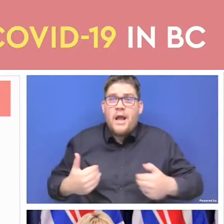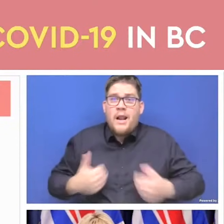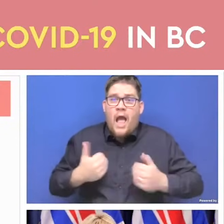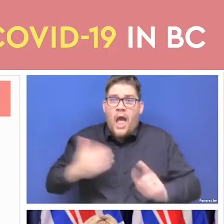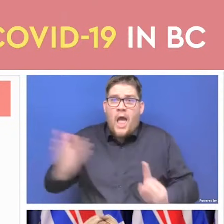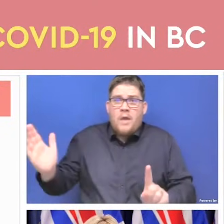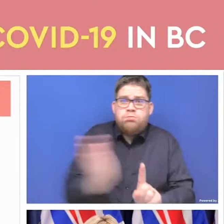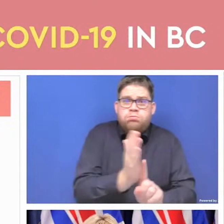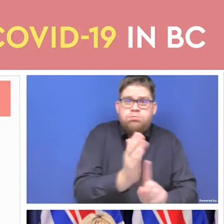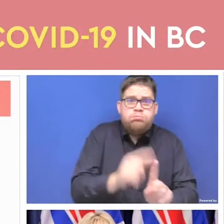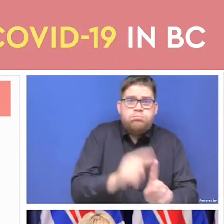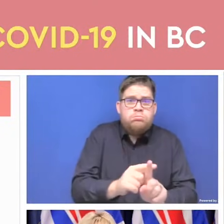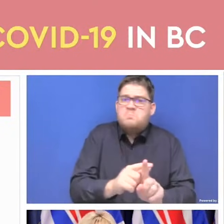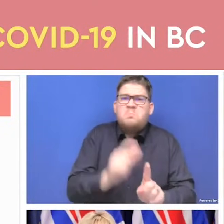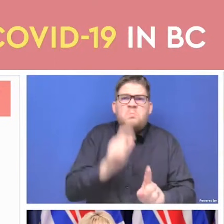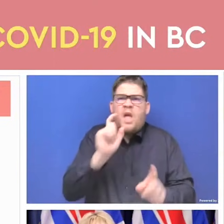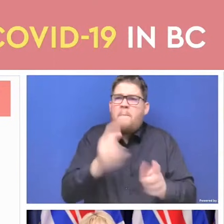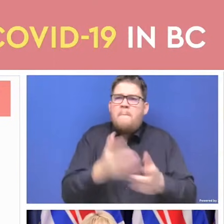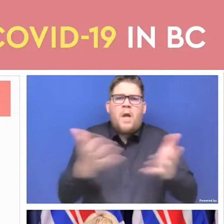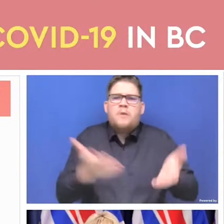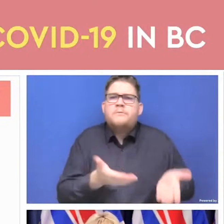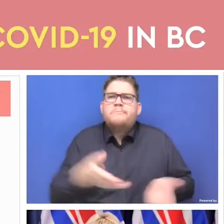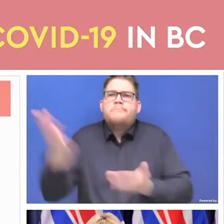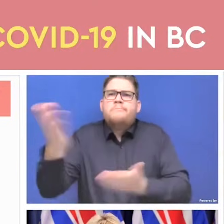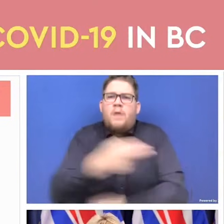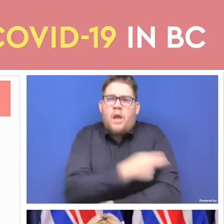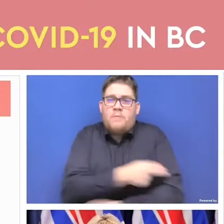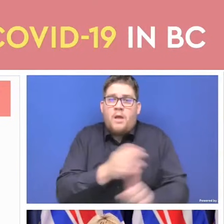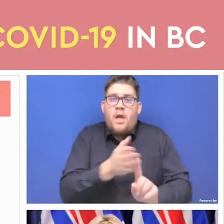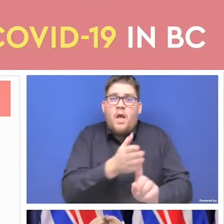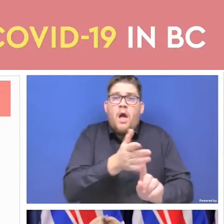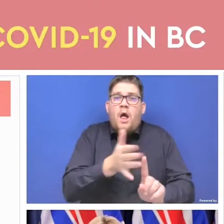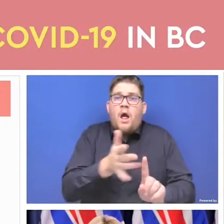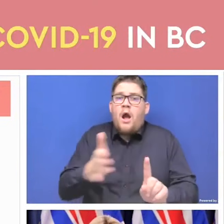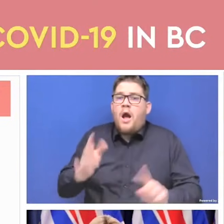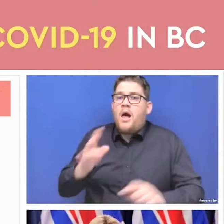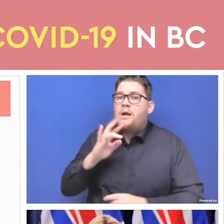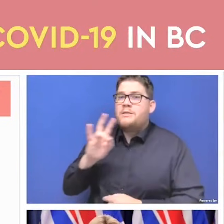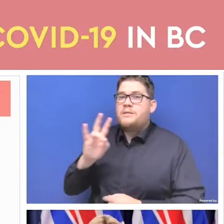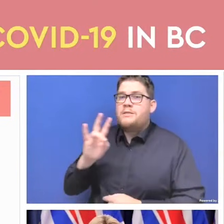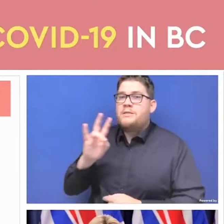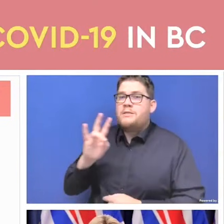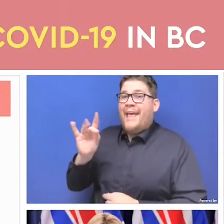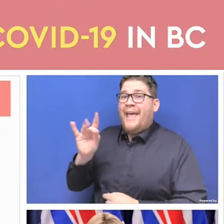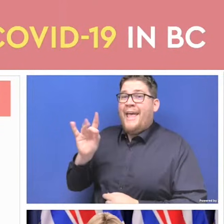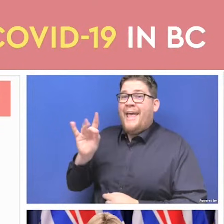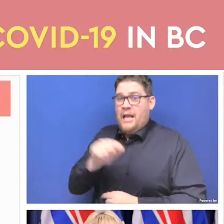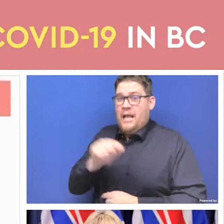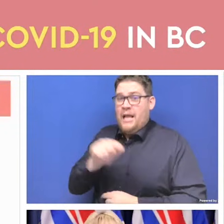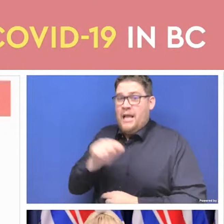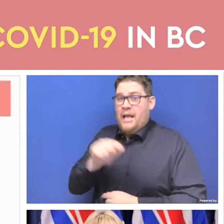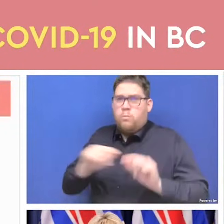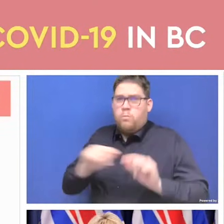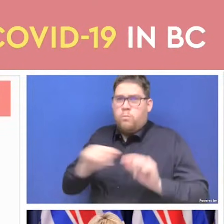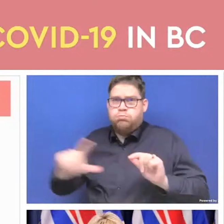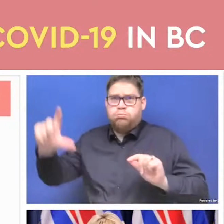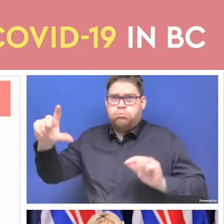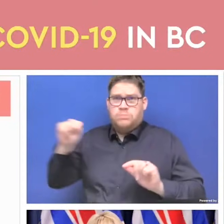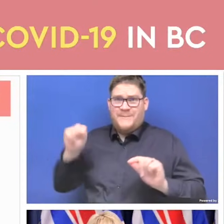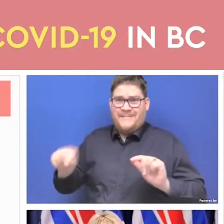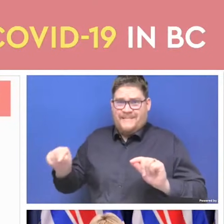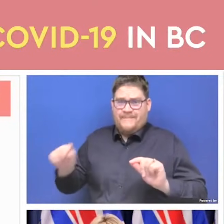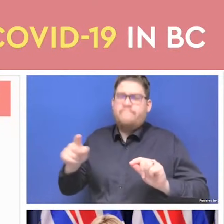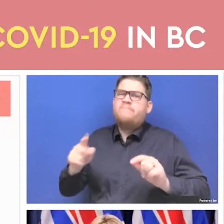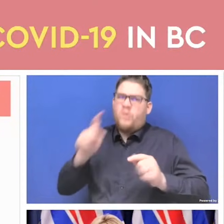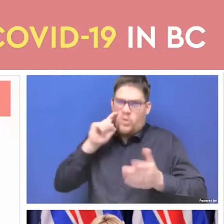common once we hit 70, and particularly people in their 80s. And this is some of the important information that helps us to